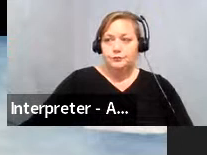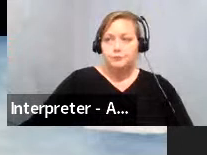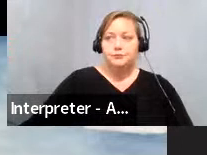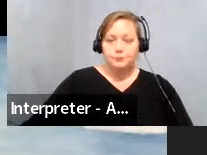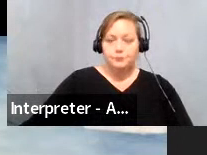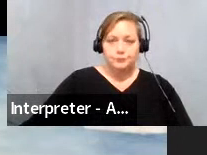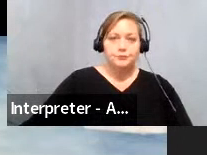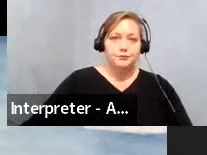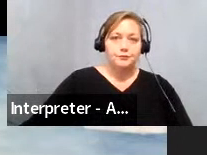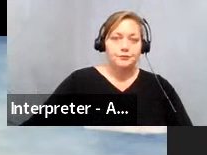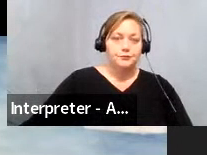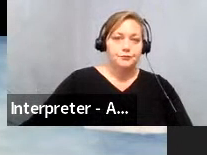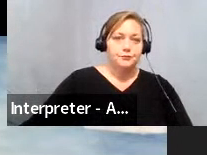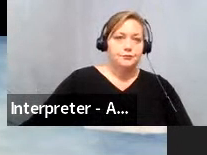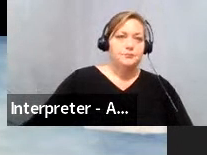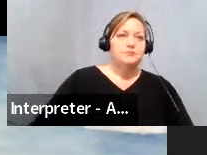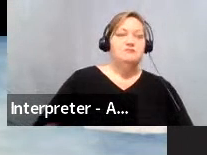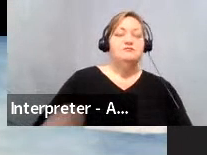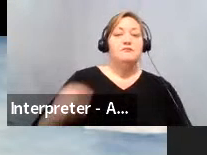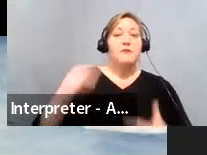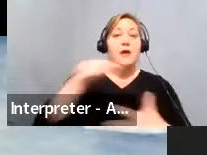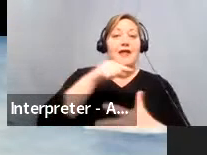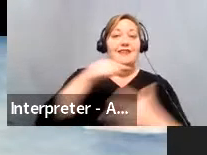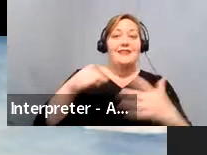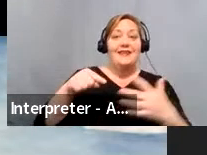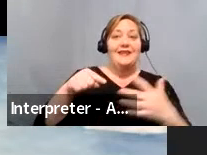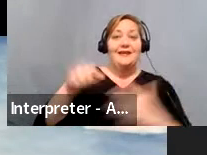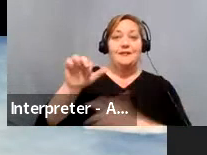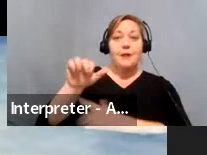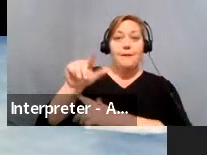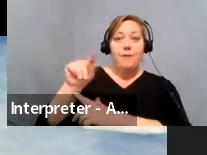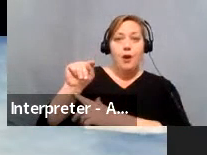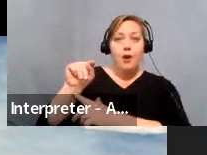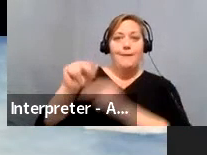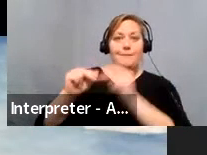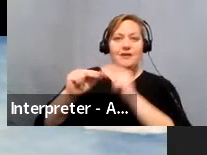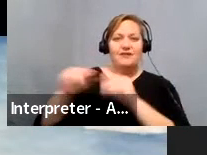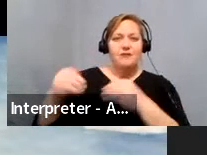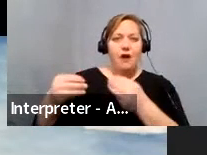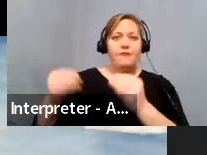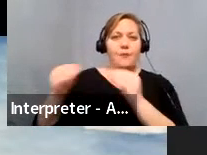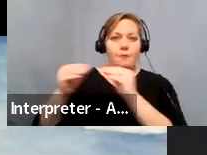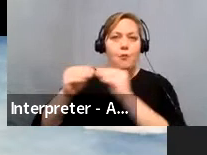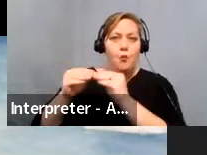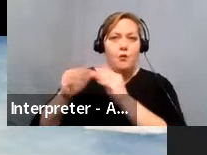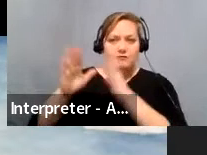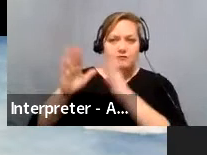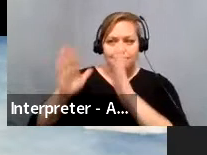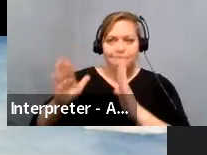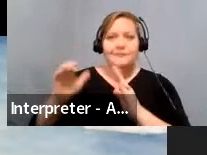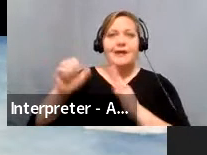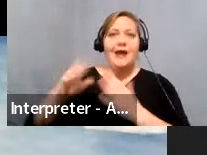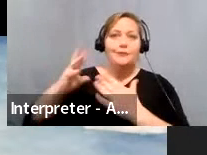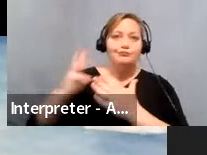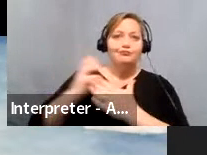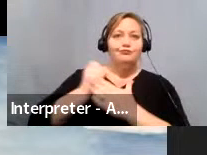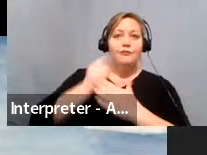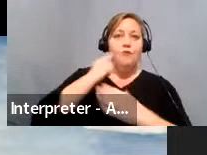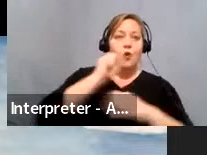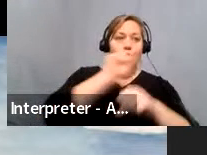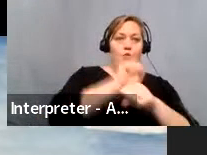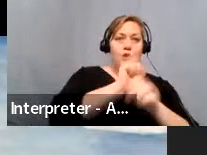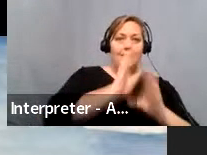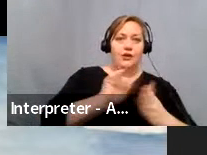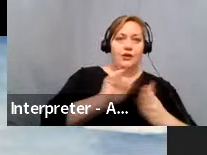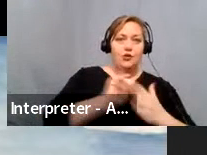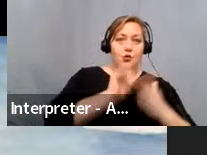width. These modest apartment buildings can offer more housing options in the low-density areas that are attainable for working New Yorkers. Today's